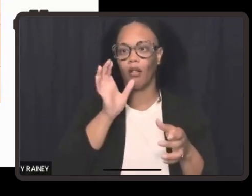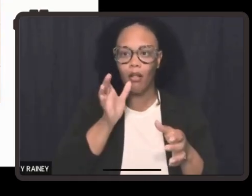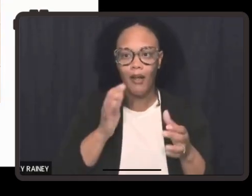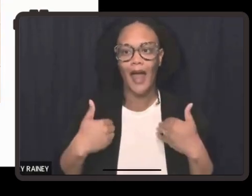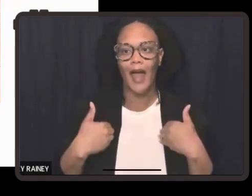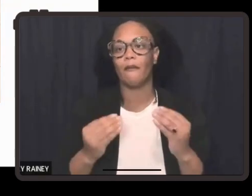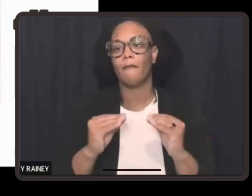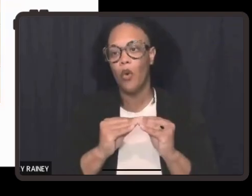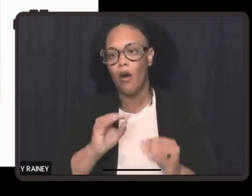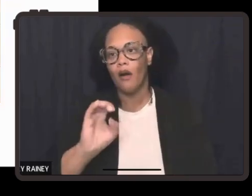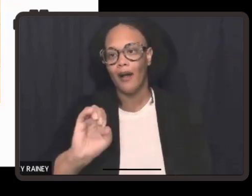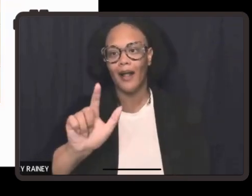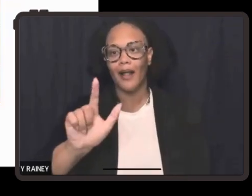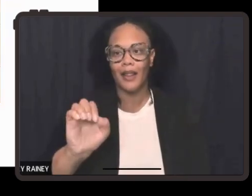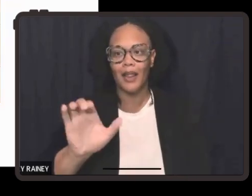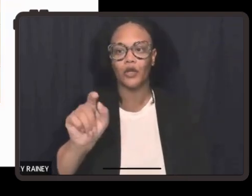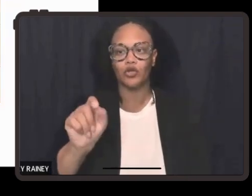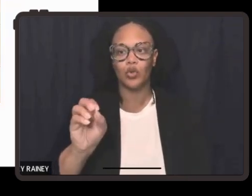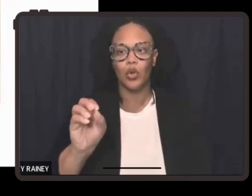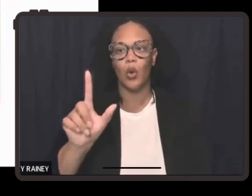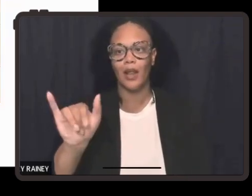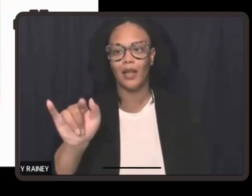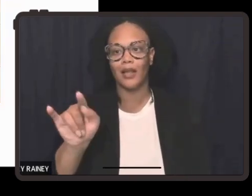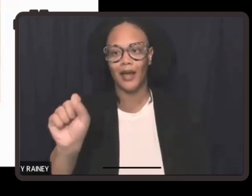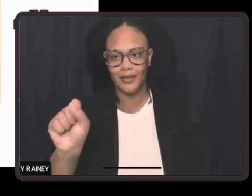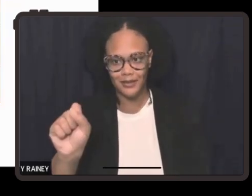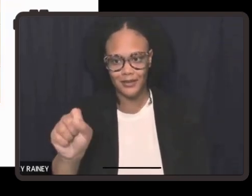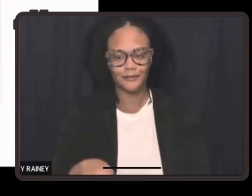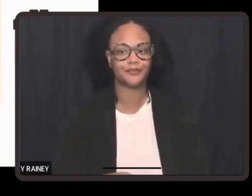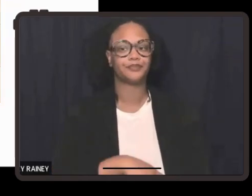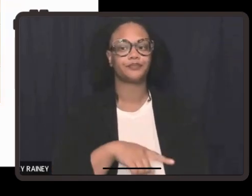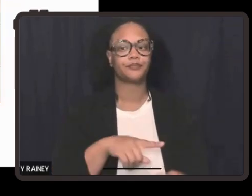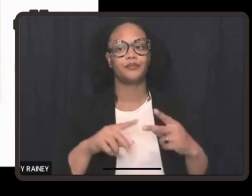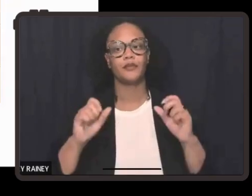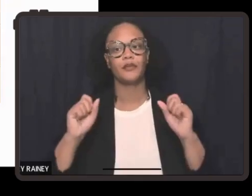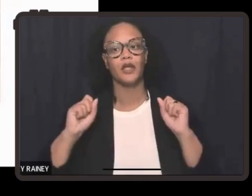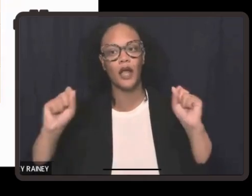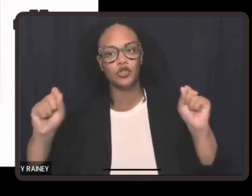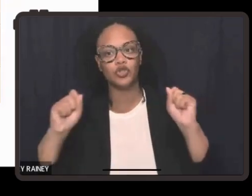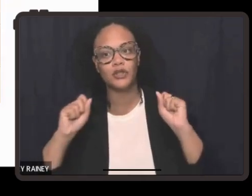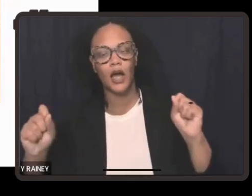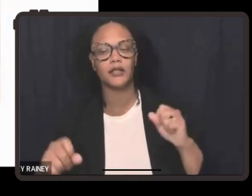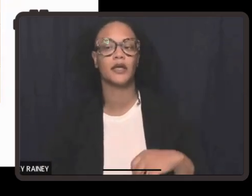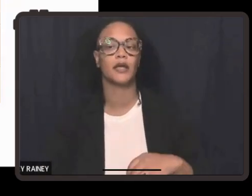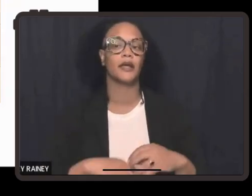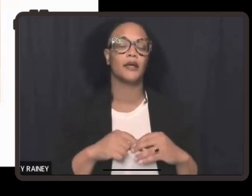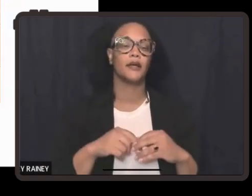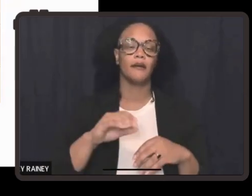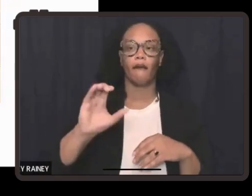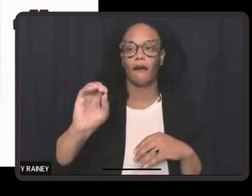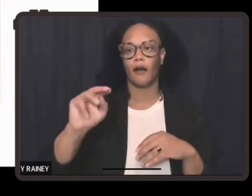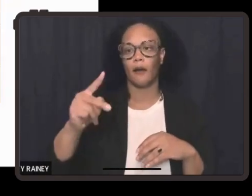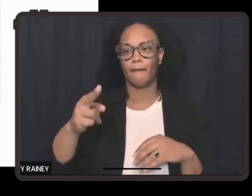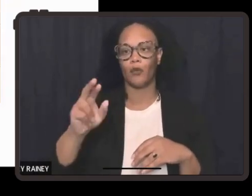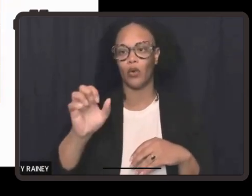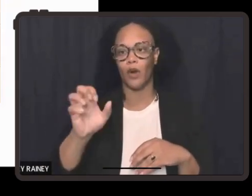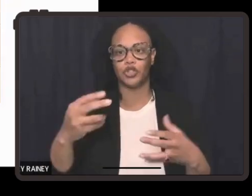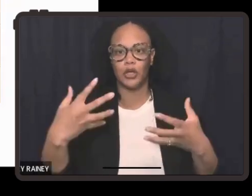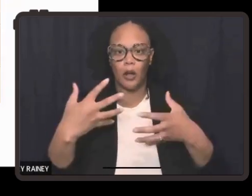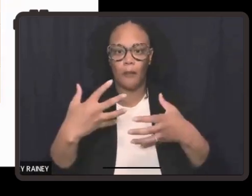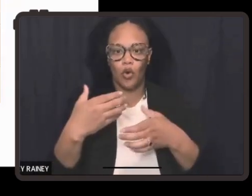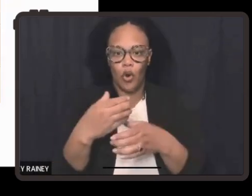Electrolytes is with your fluid, exercise and conditioning, compression stockings, all of those help. And then I have a few